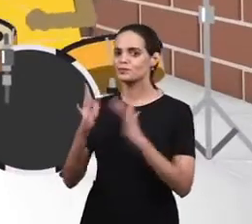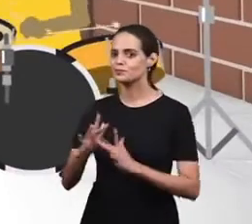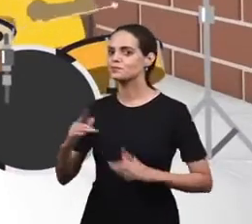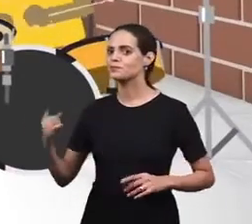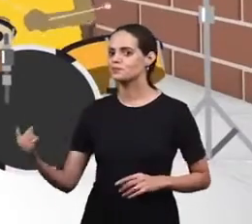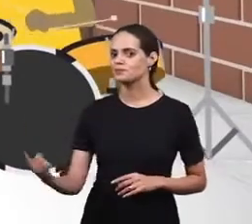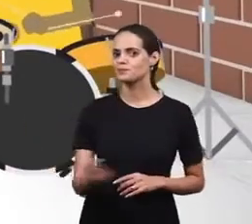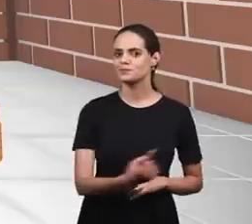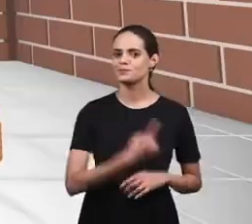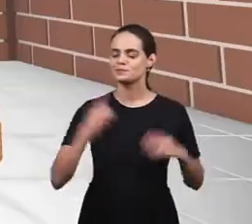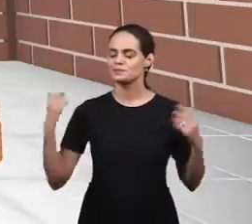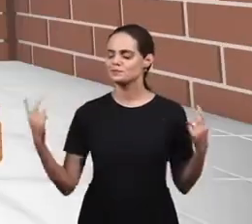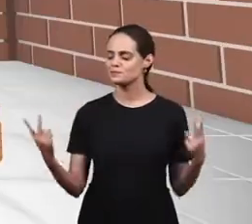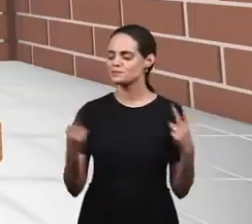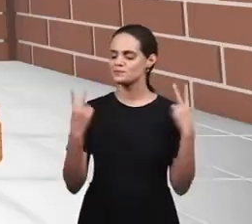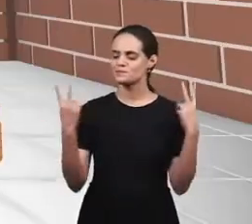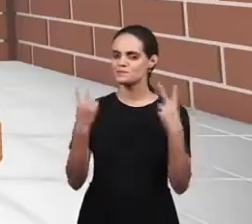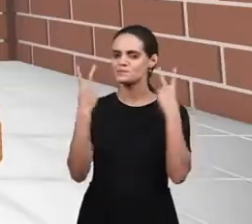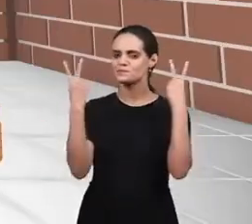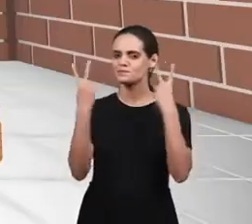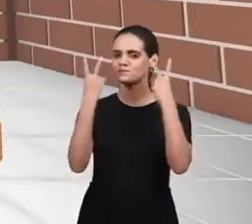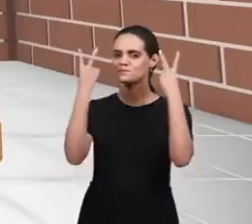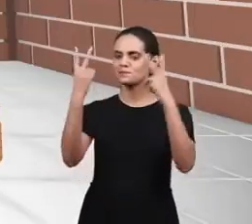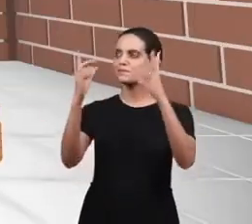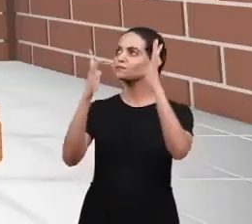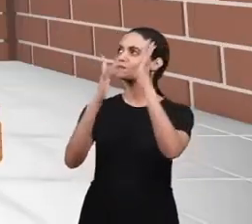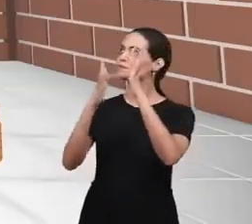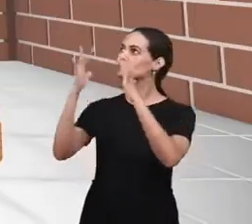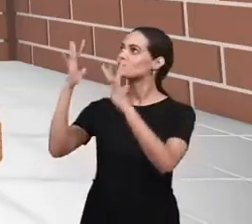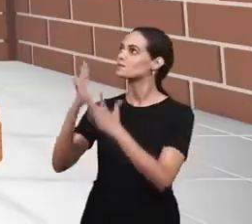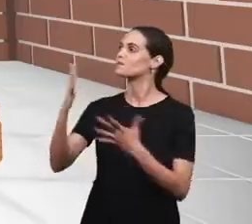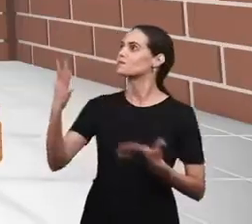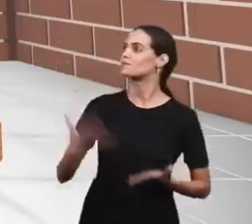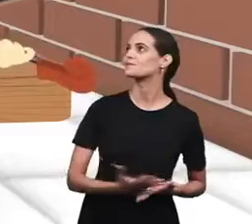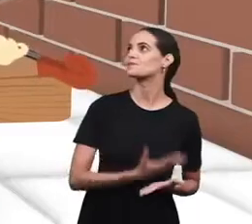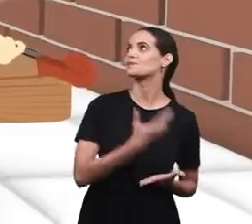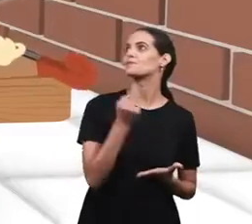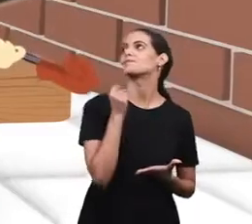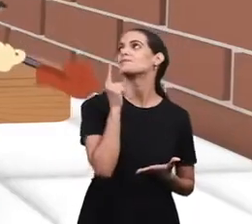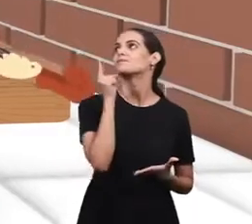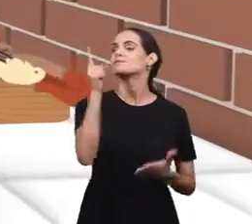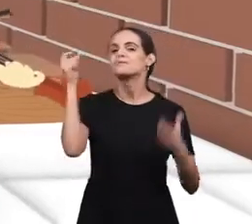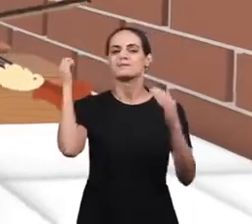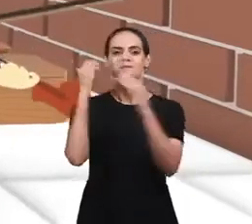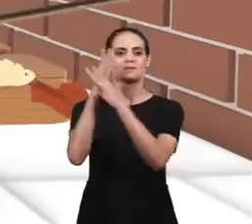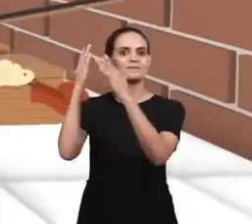Jesus is our victory. He takes us to his glory,